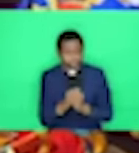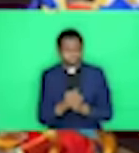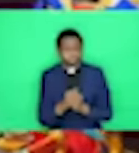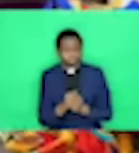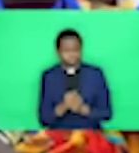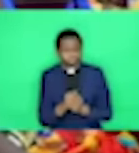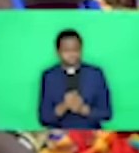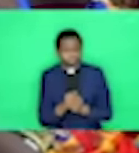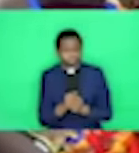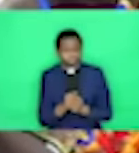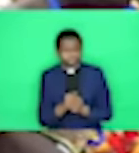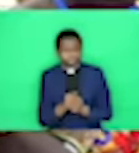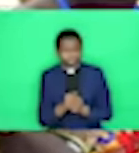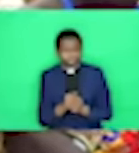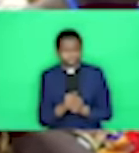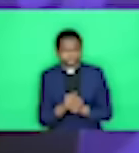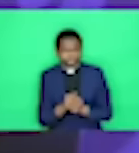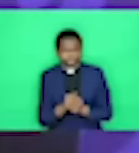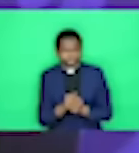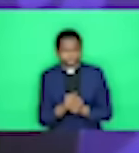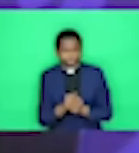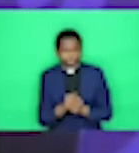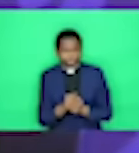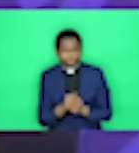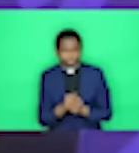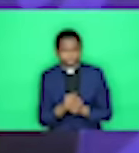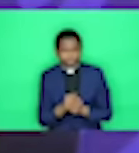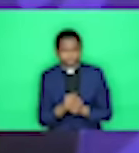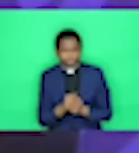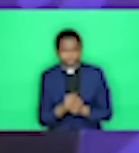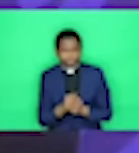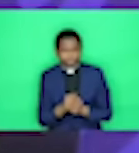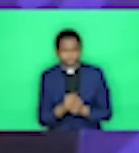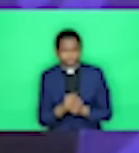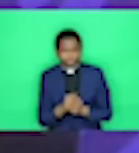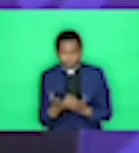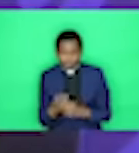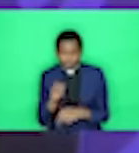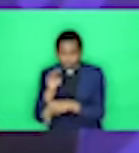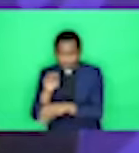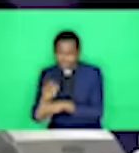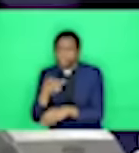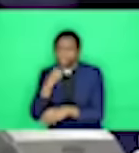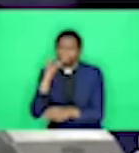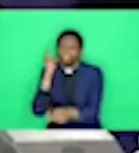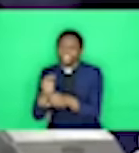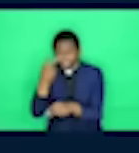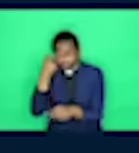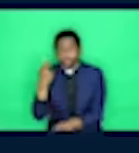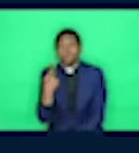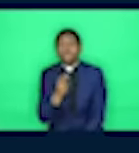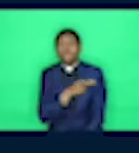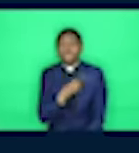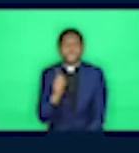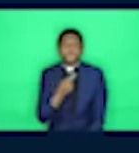our kama. Ministry is not only meant for the clergy. Now sume juma ye and ya soft one